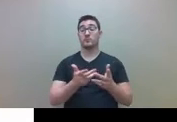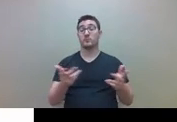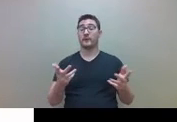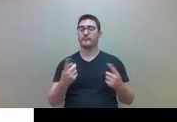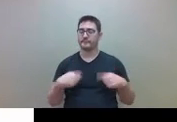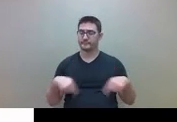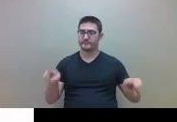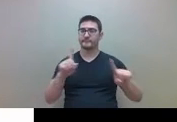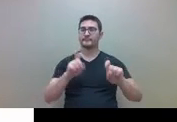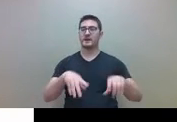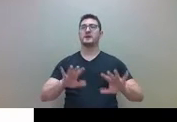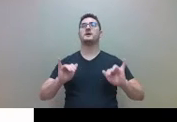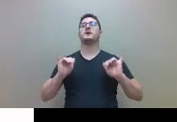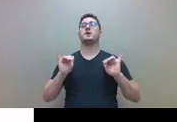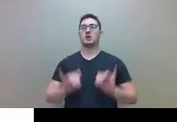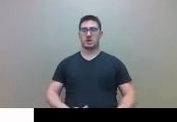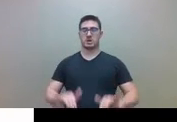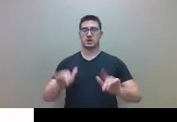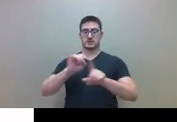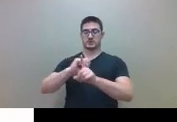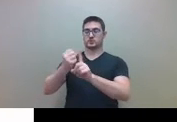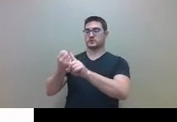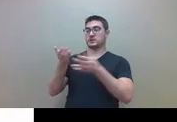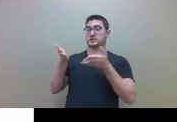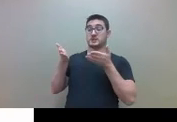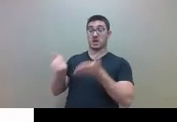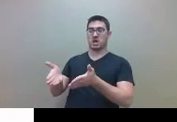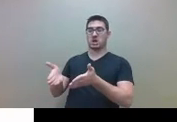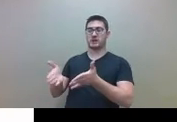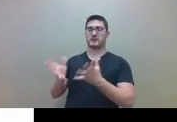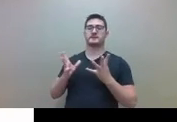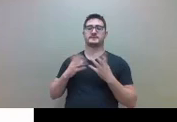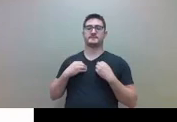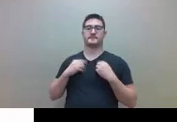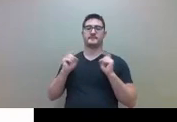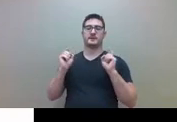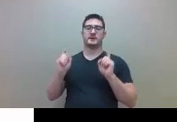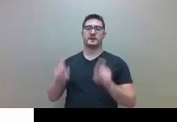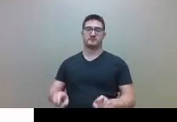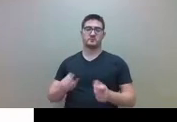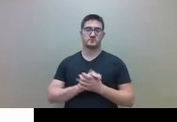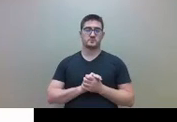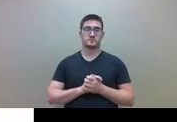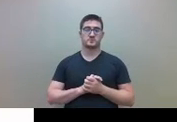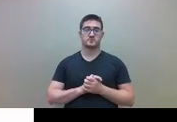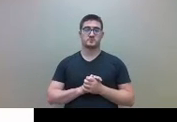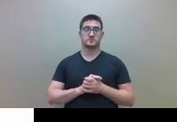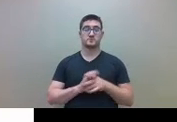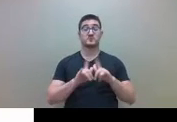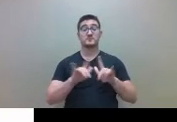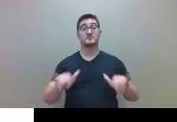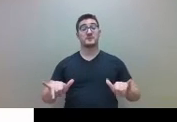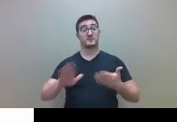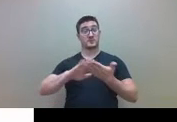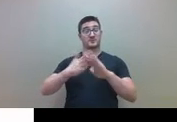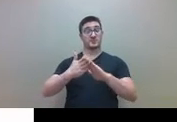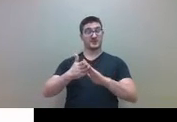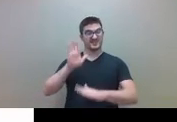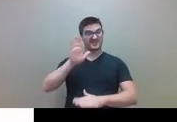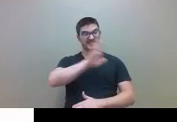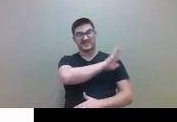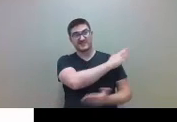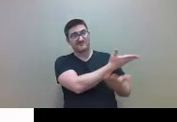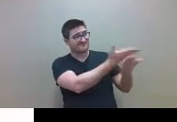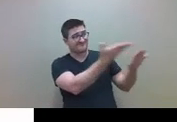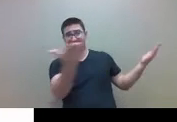comes to that acceptance on their own time. But it's really about accessing community resources. You don't even,